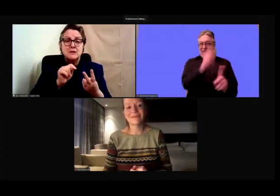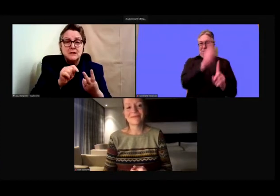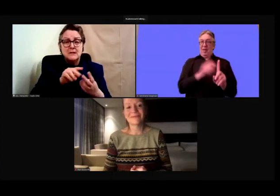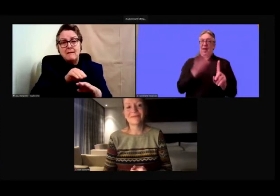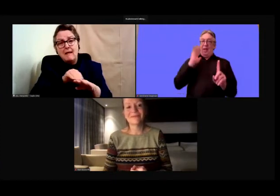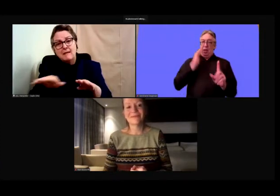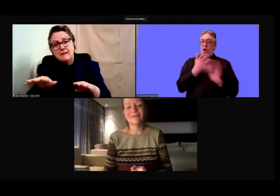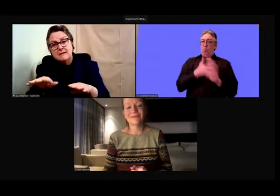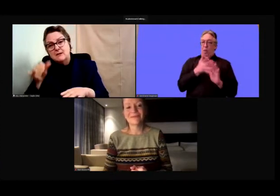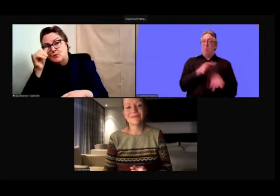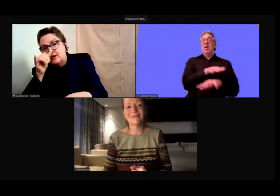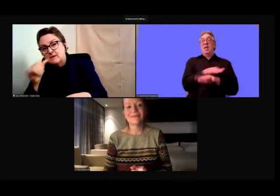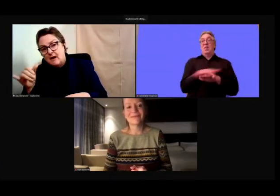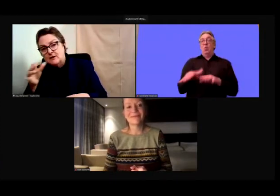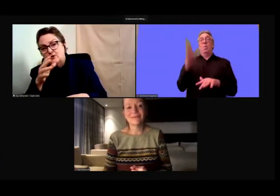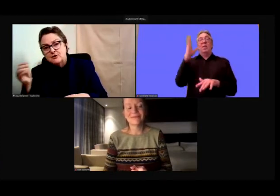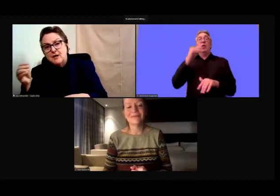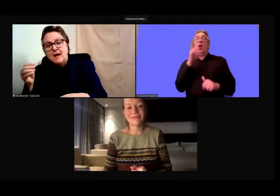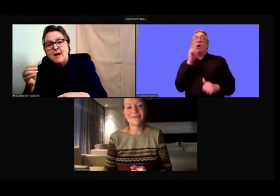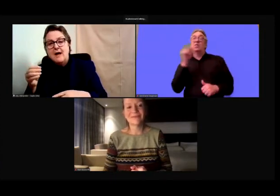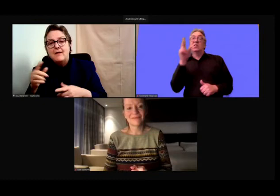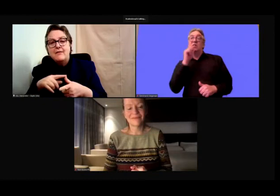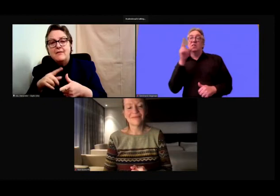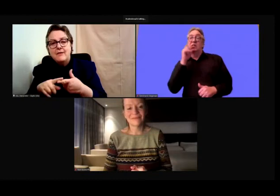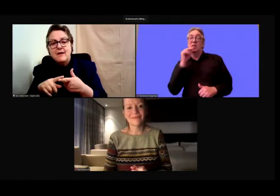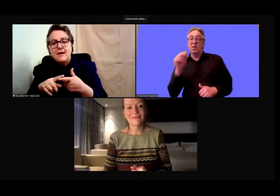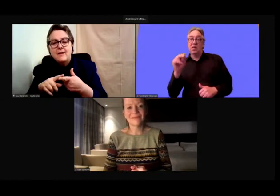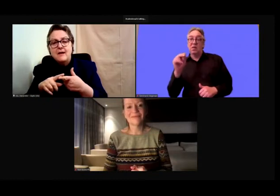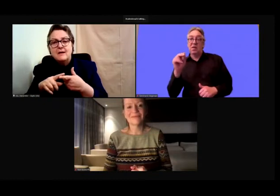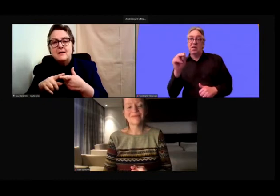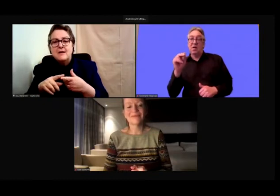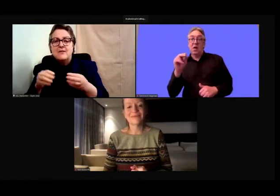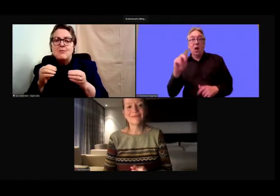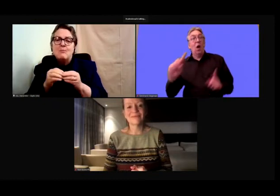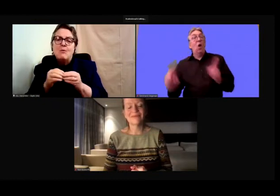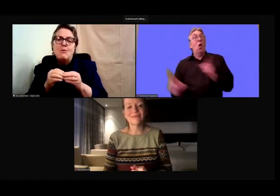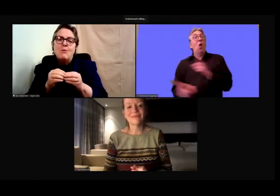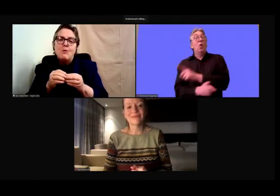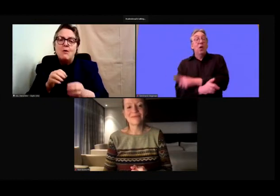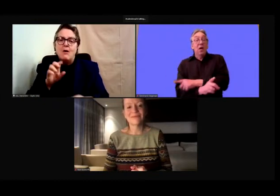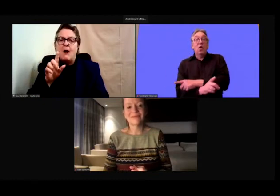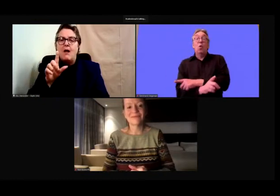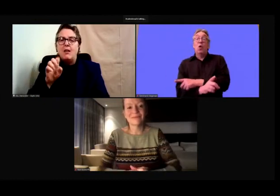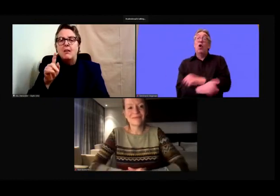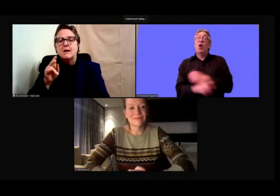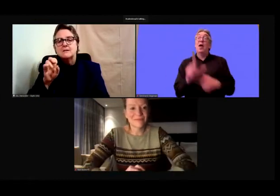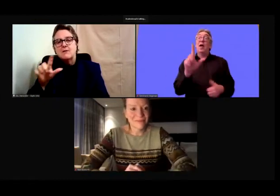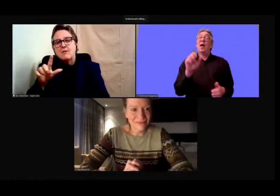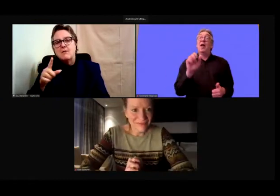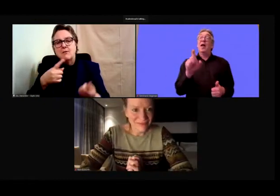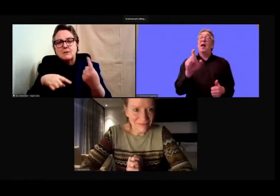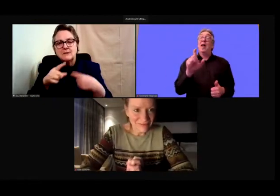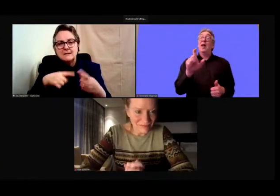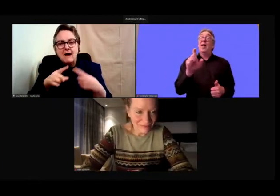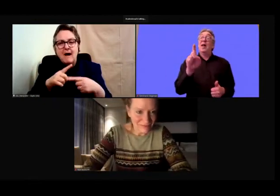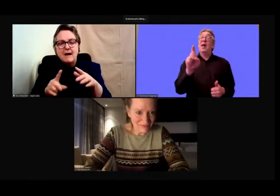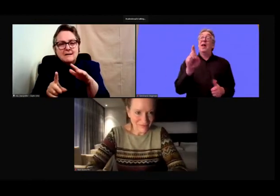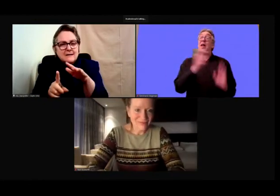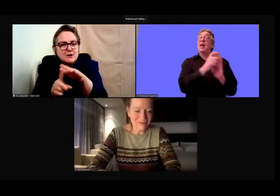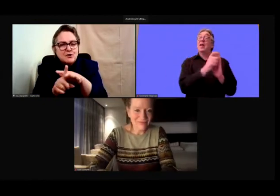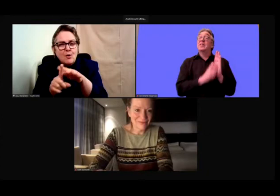then in return these more lexical signs or these relational lexemes for left-right coming up in the